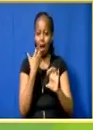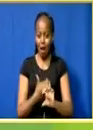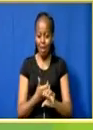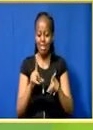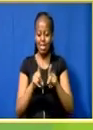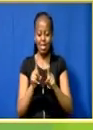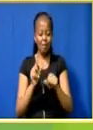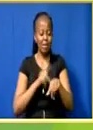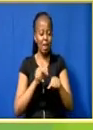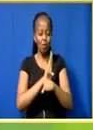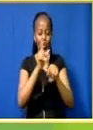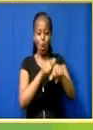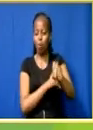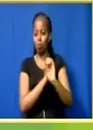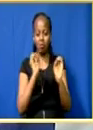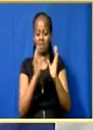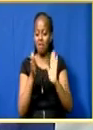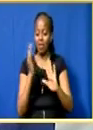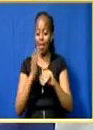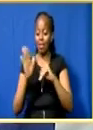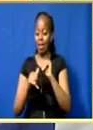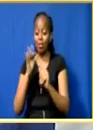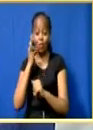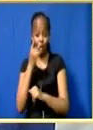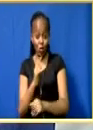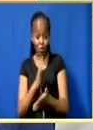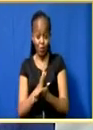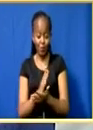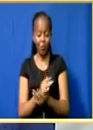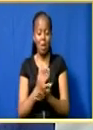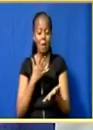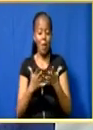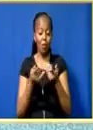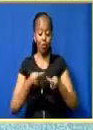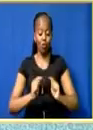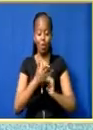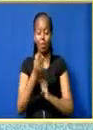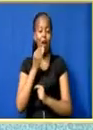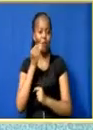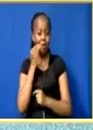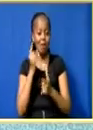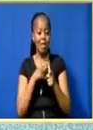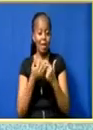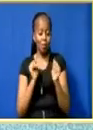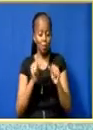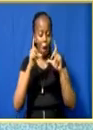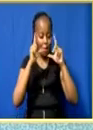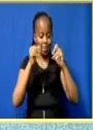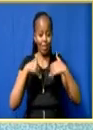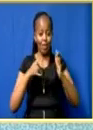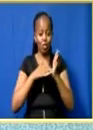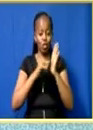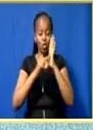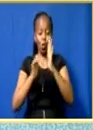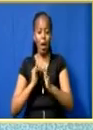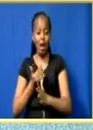it doesn't take that long. Actually, it was faster than the fruit one. It was. Yes. So maybe you should try it at home and then maybe take pictures and show us on